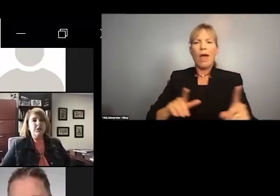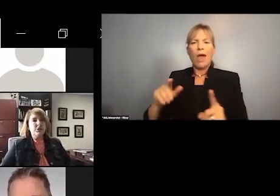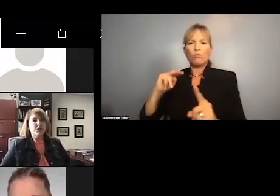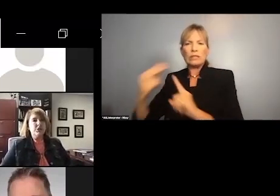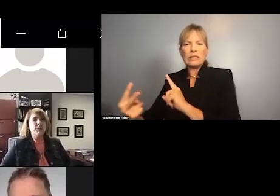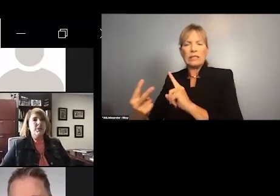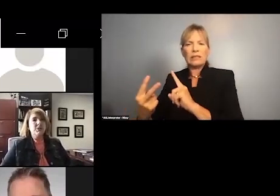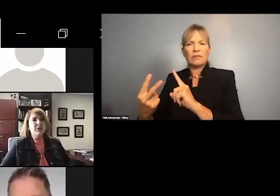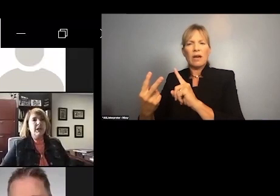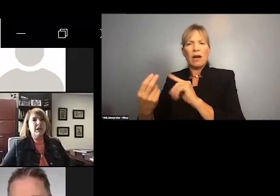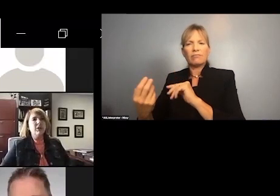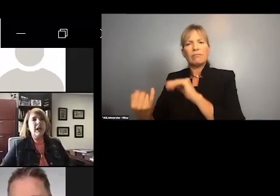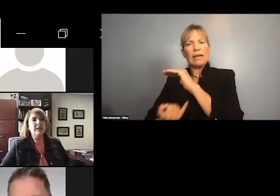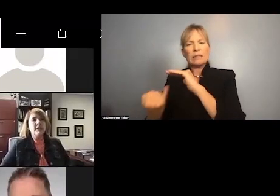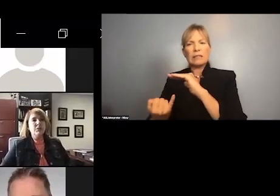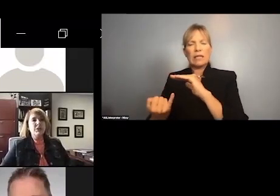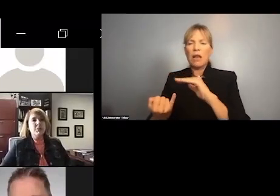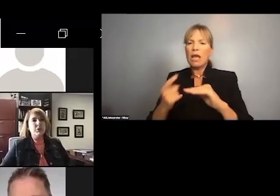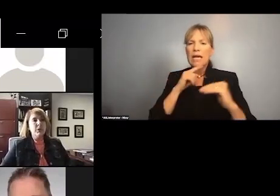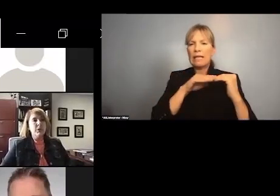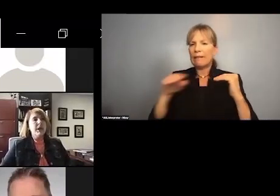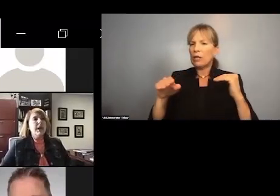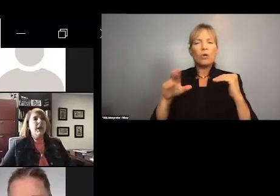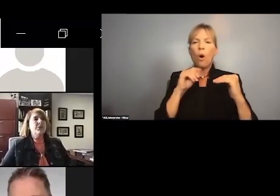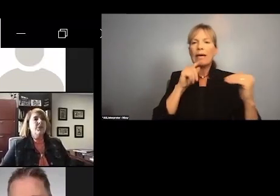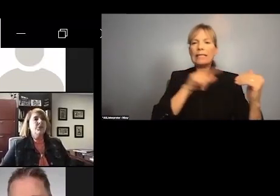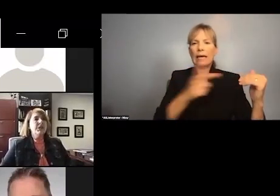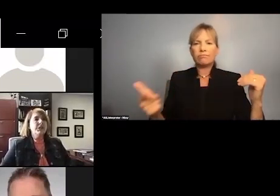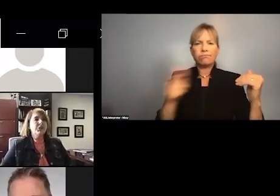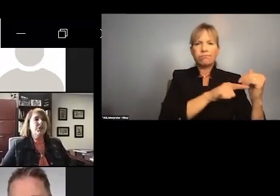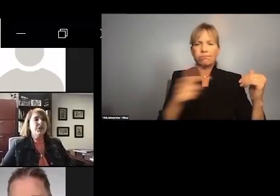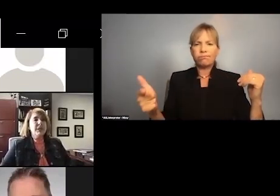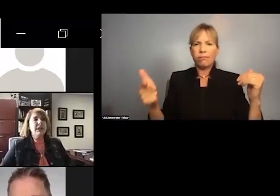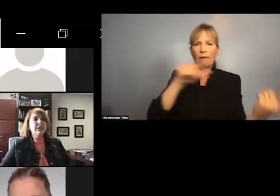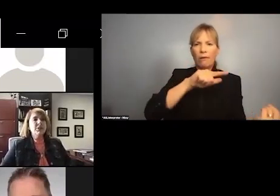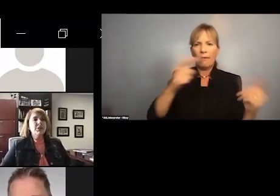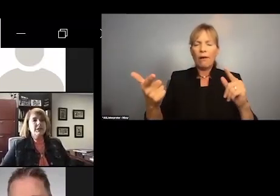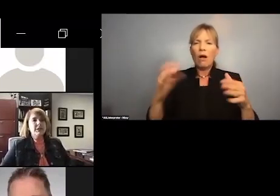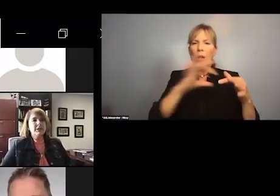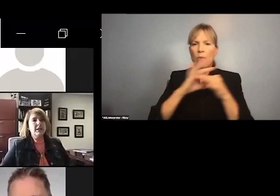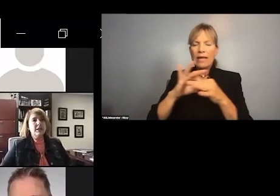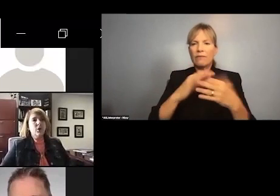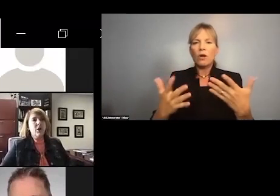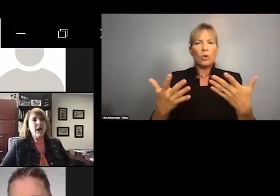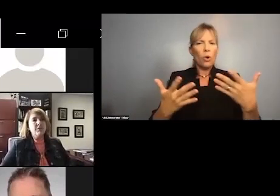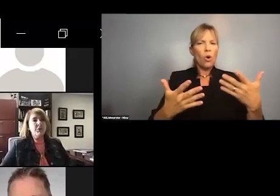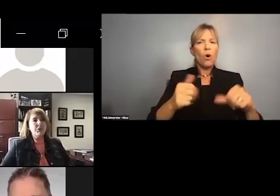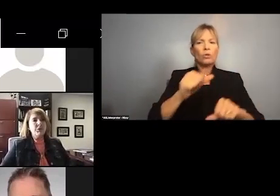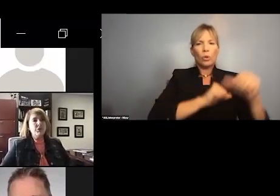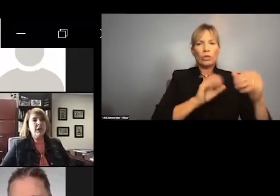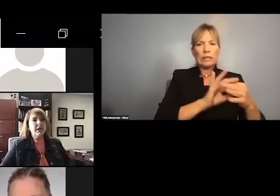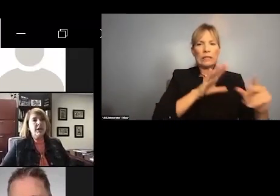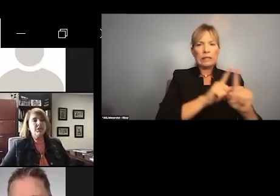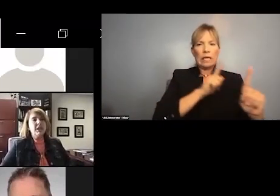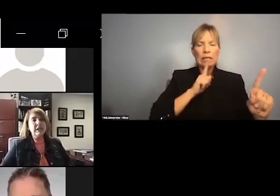not a linear relationship that appears to be very interactive and reciprocal. And so studies have shown that being socially disconnected or